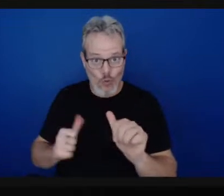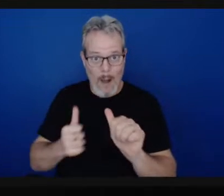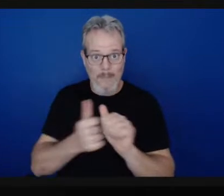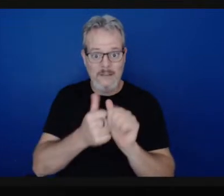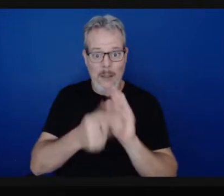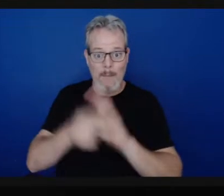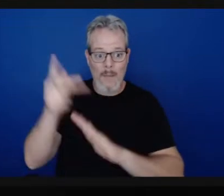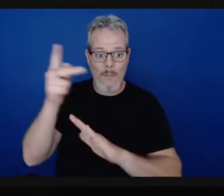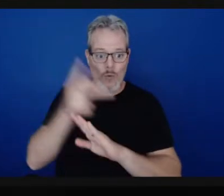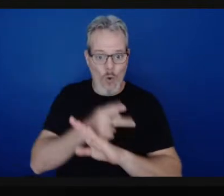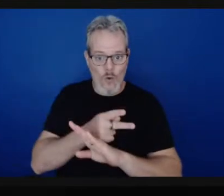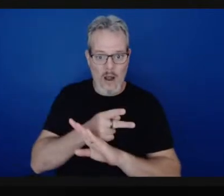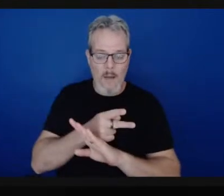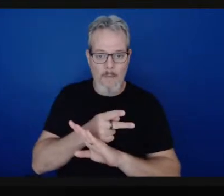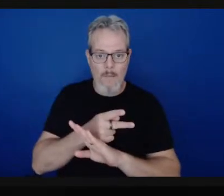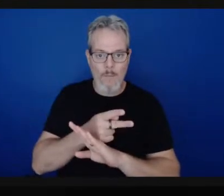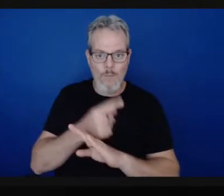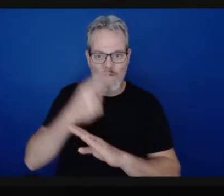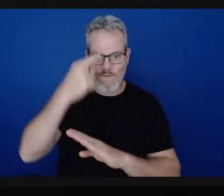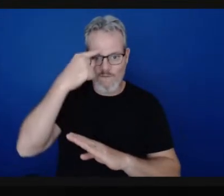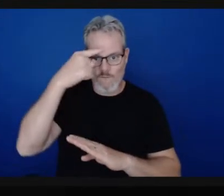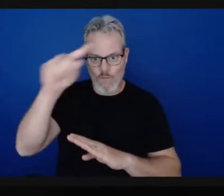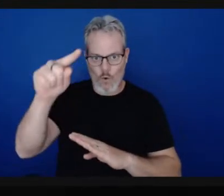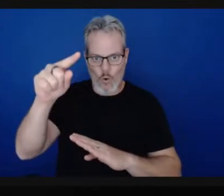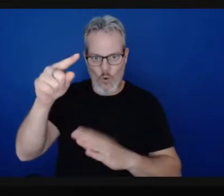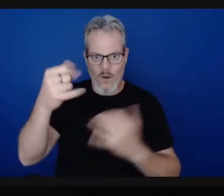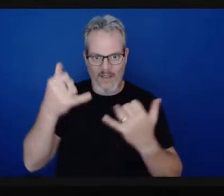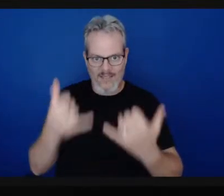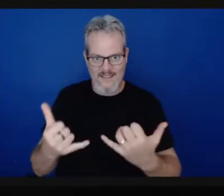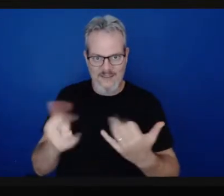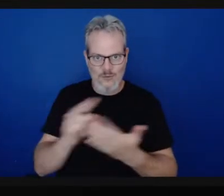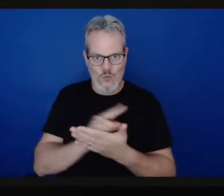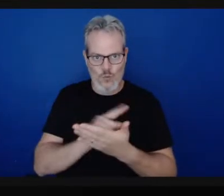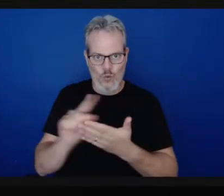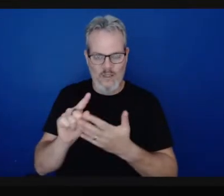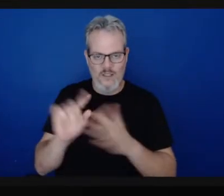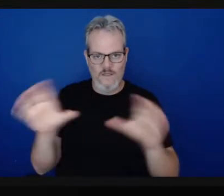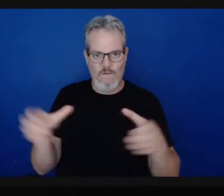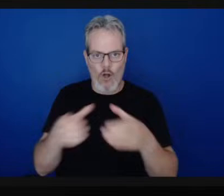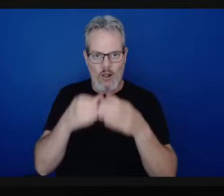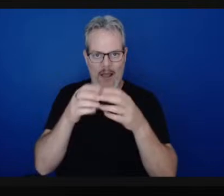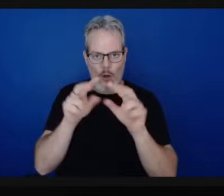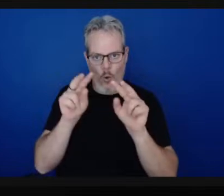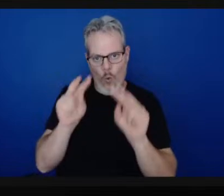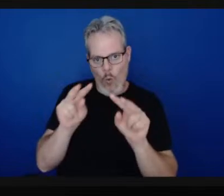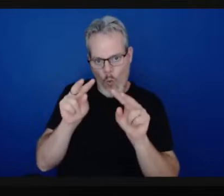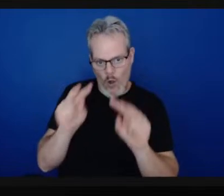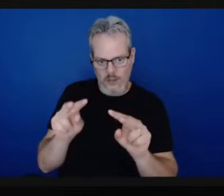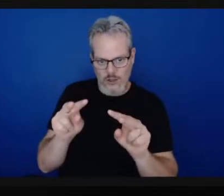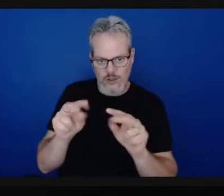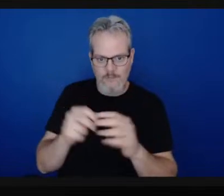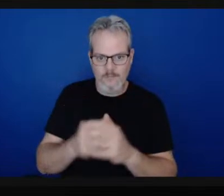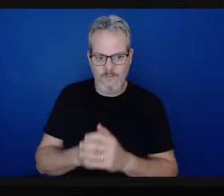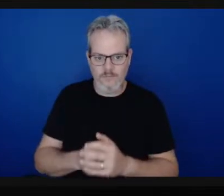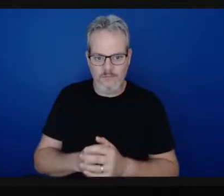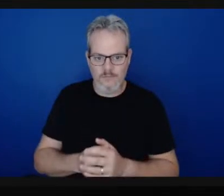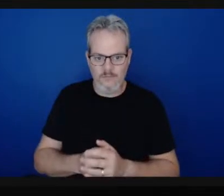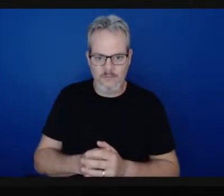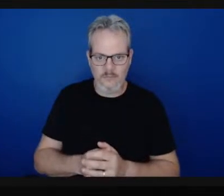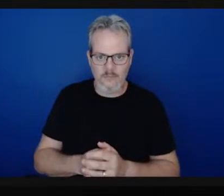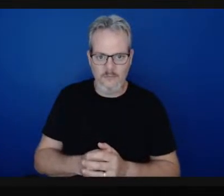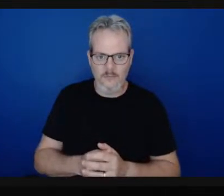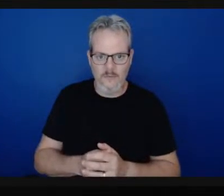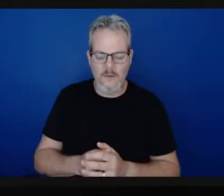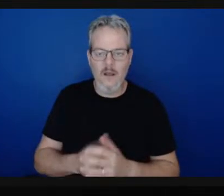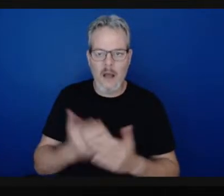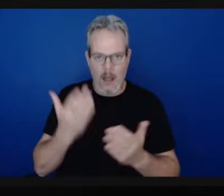still on the screen here, for the Volcano Watch. I'll just throw the calendar back on the screen here, and we'll remind